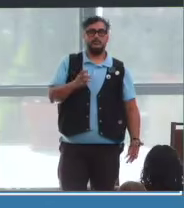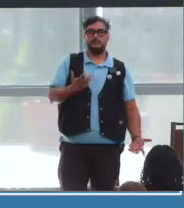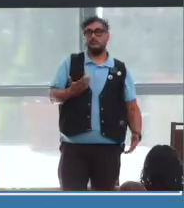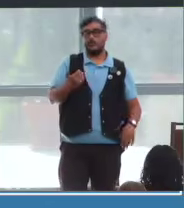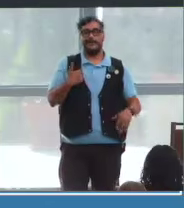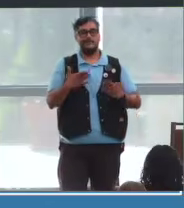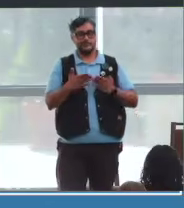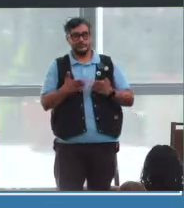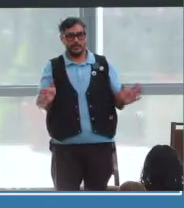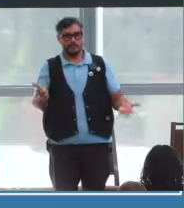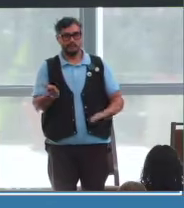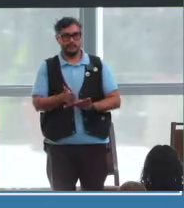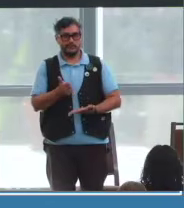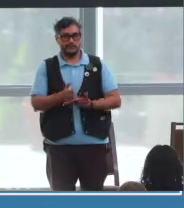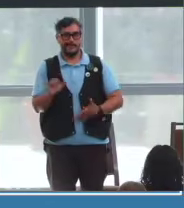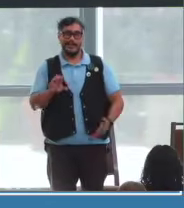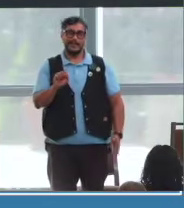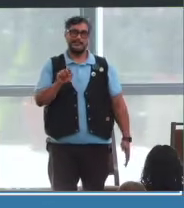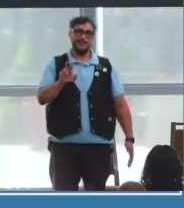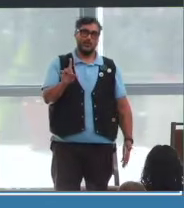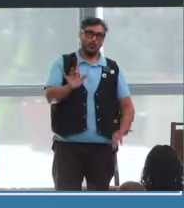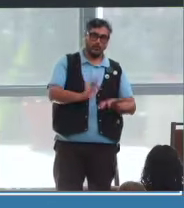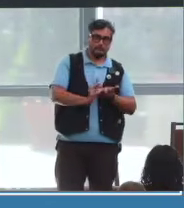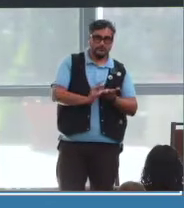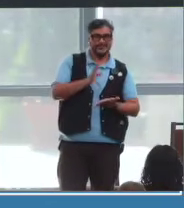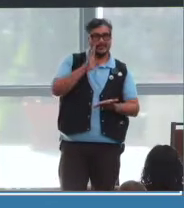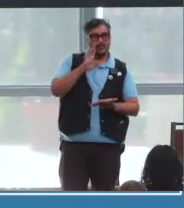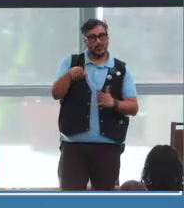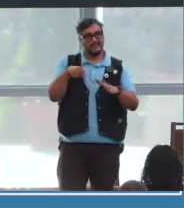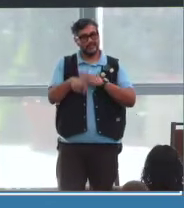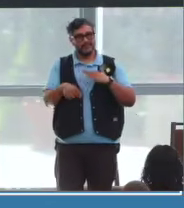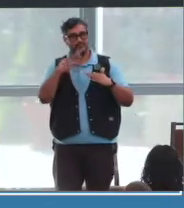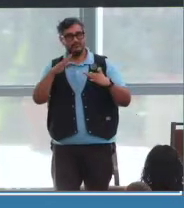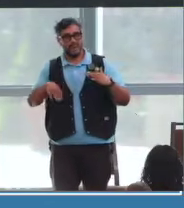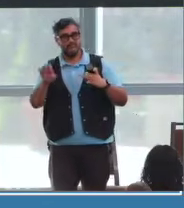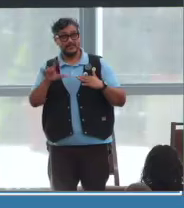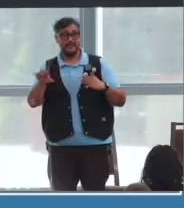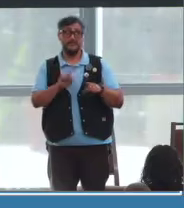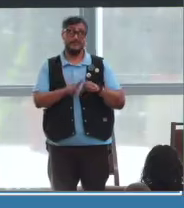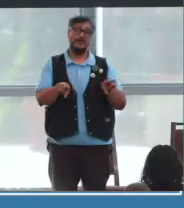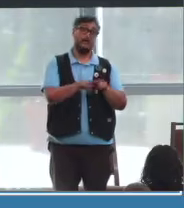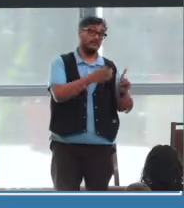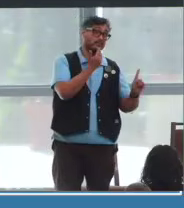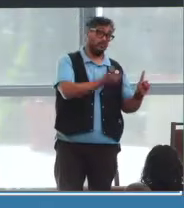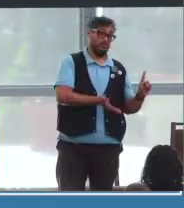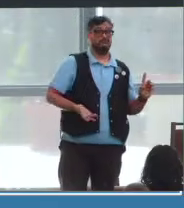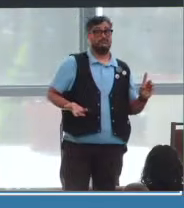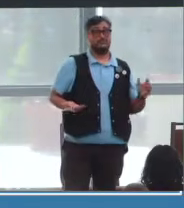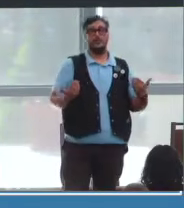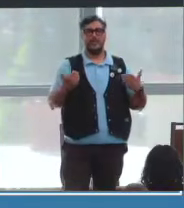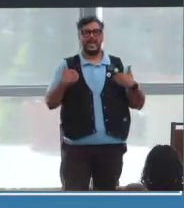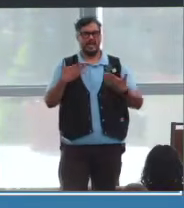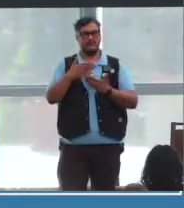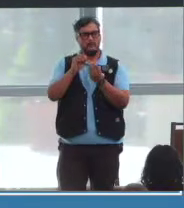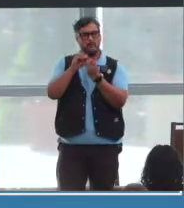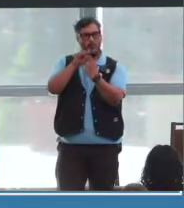have general treatments for lupus like steroids that kill bad cells, but they also kill good cells. There are specific